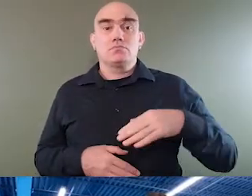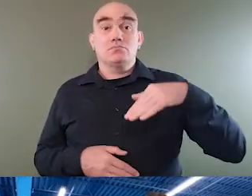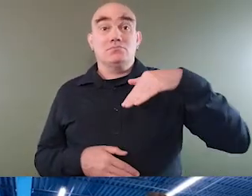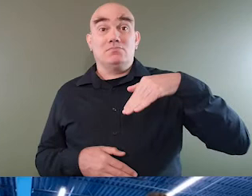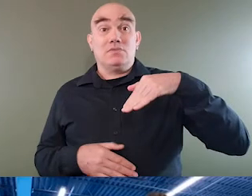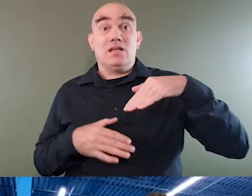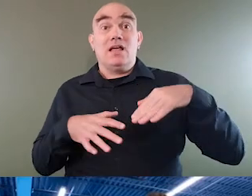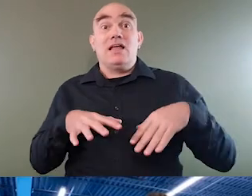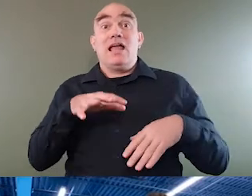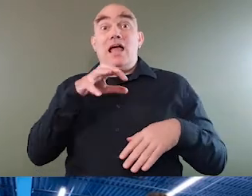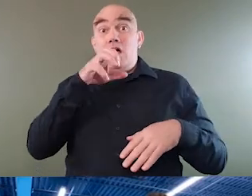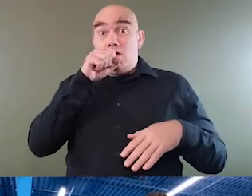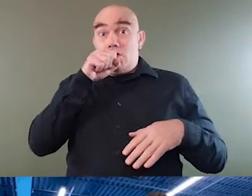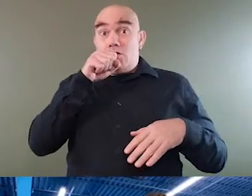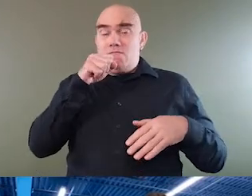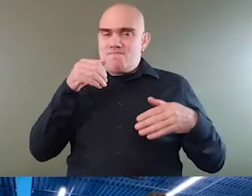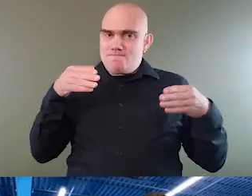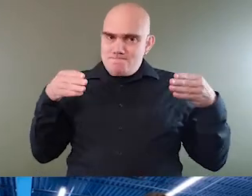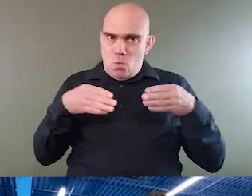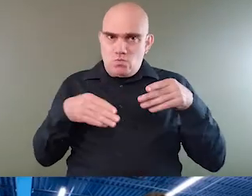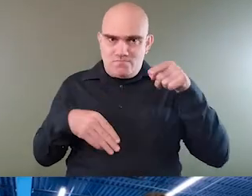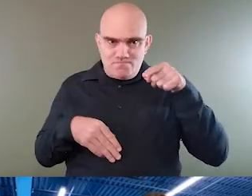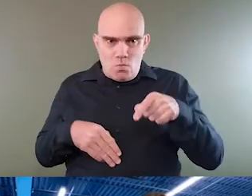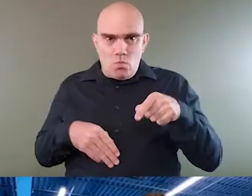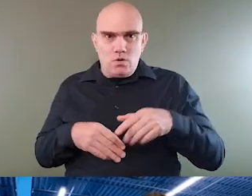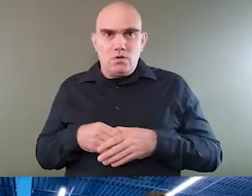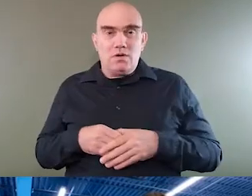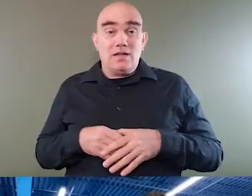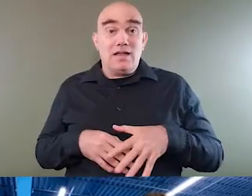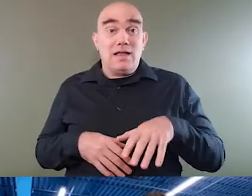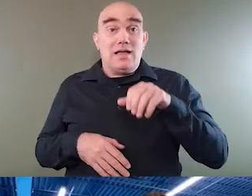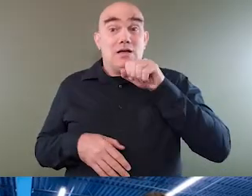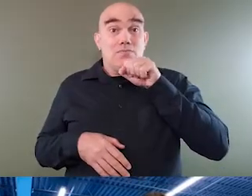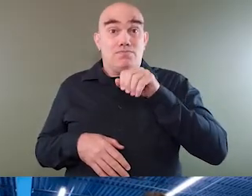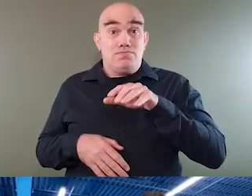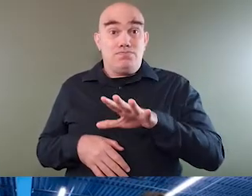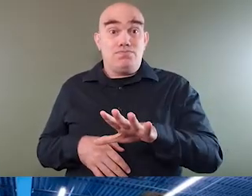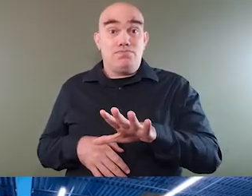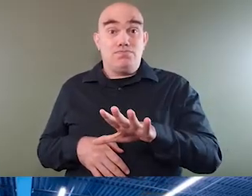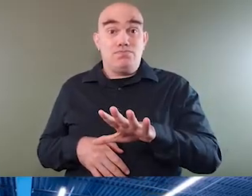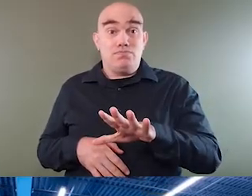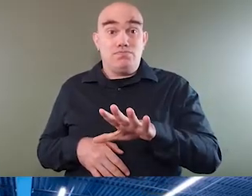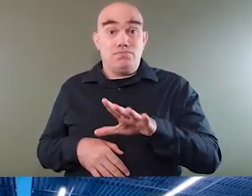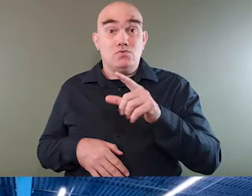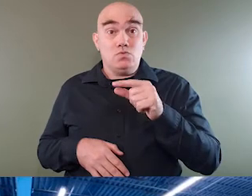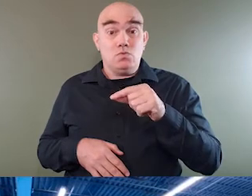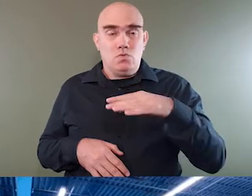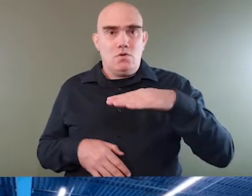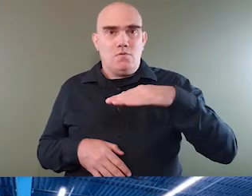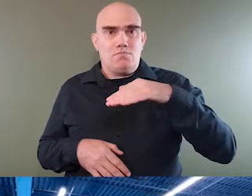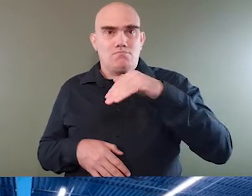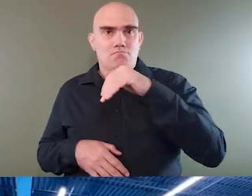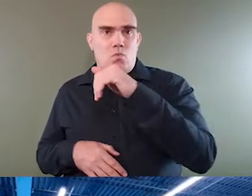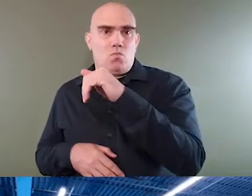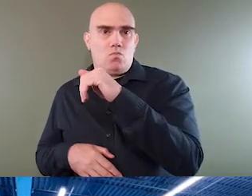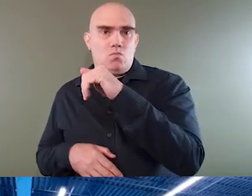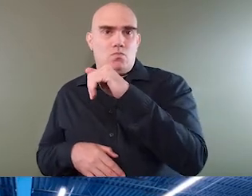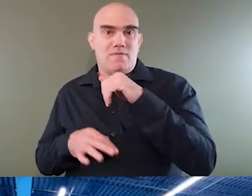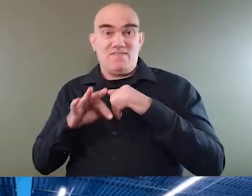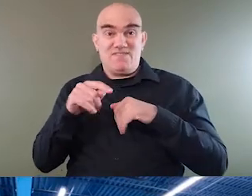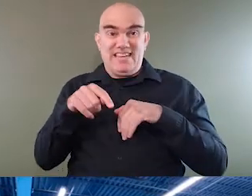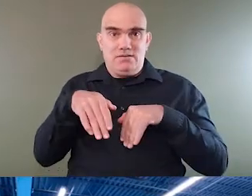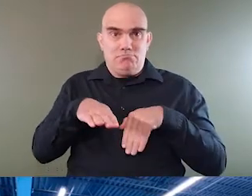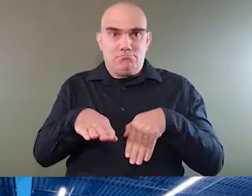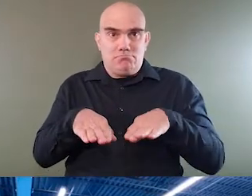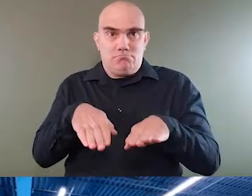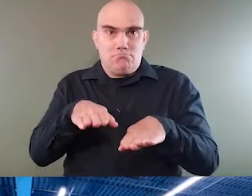Inhale, focus forward. Exhale, forward fold. Tiptoe your feet towards your wrists, or if you're seated, bring your wrists towards